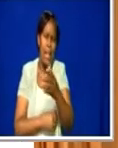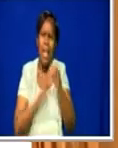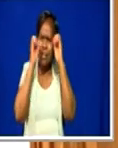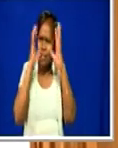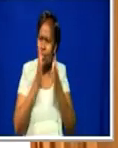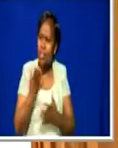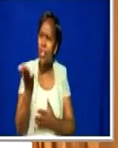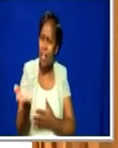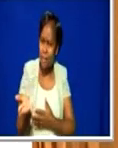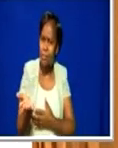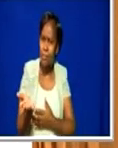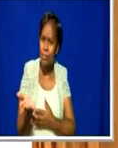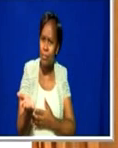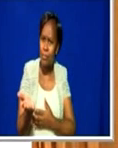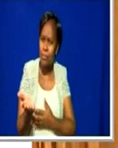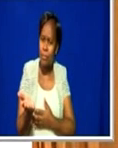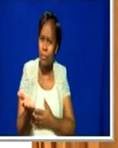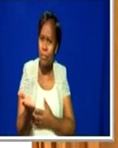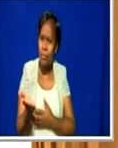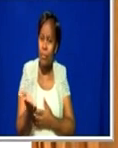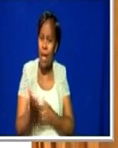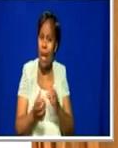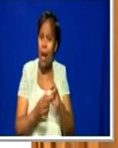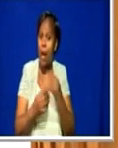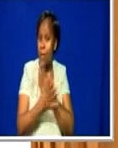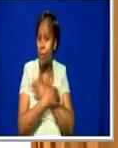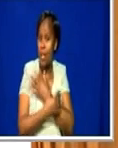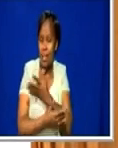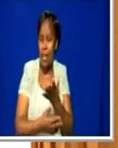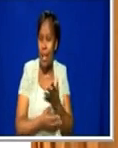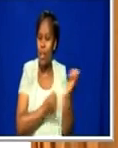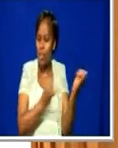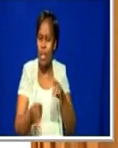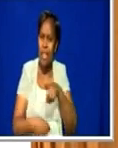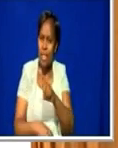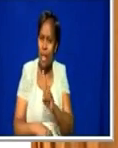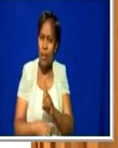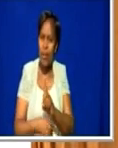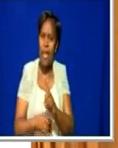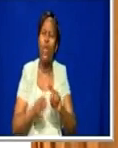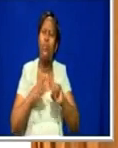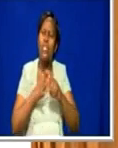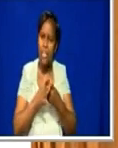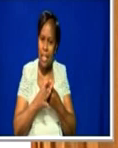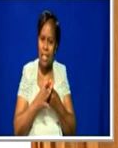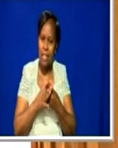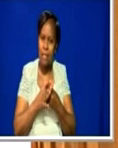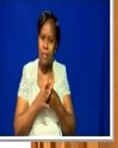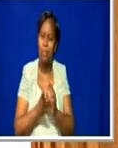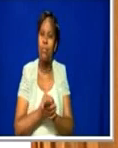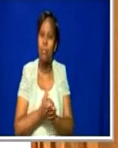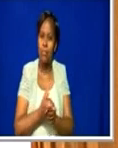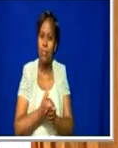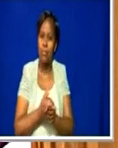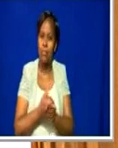maybe I should call her co-host here. She'll introduce herself and then we'll take you where you've never been. All